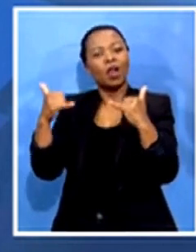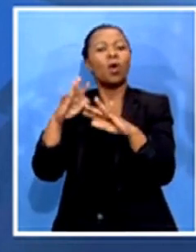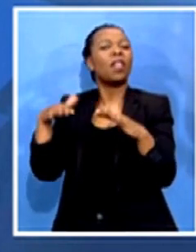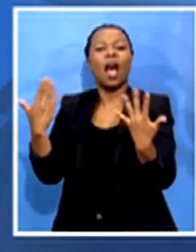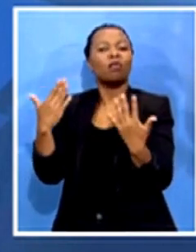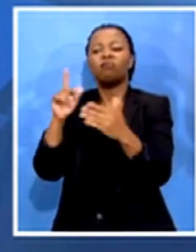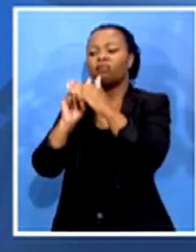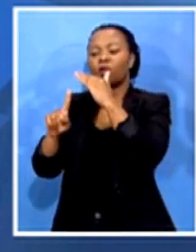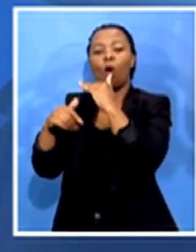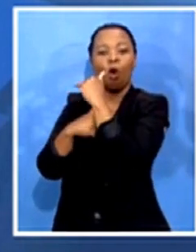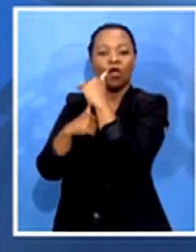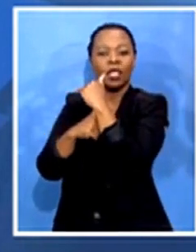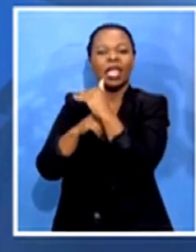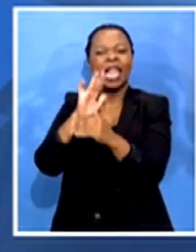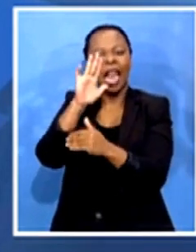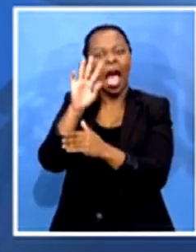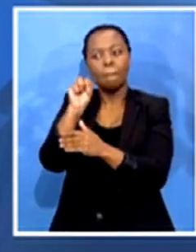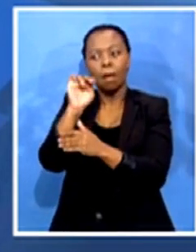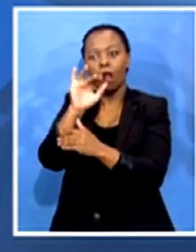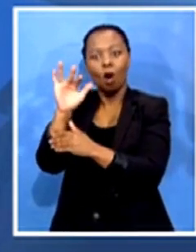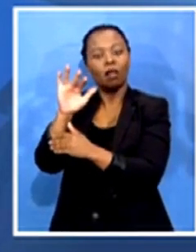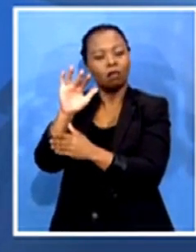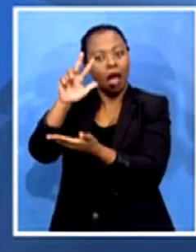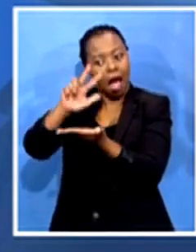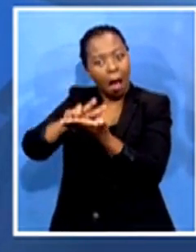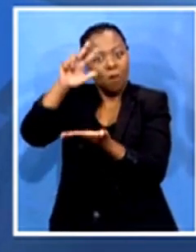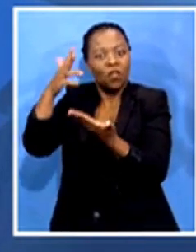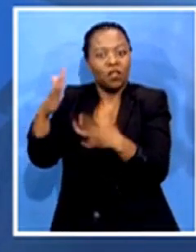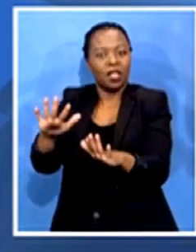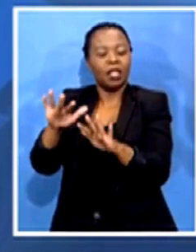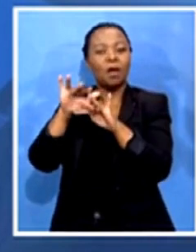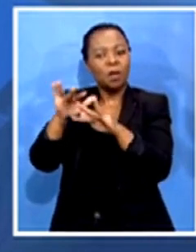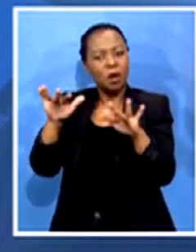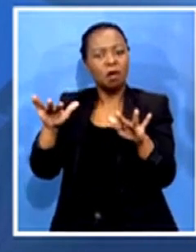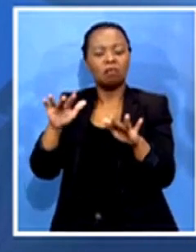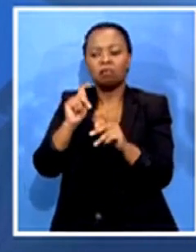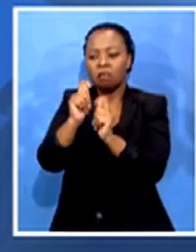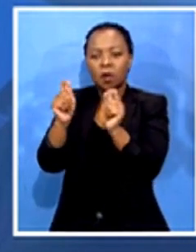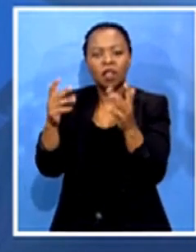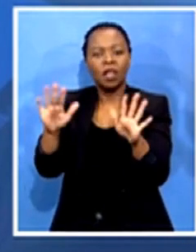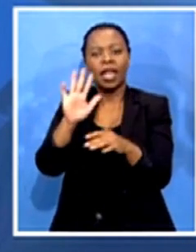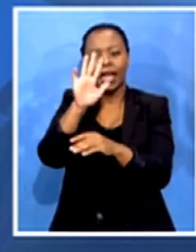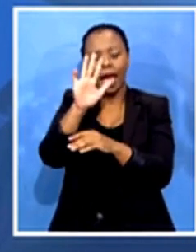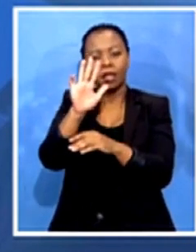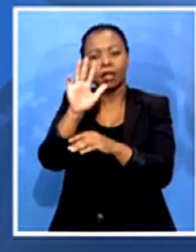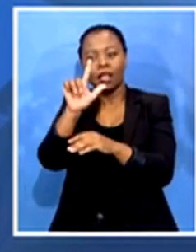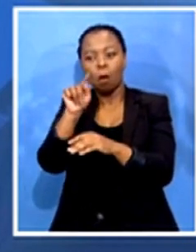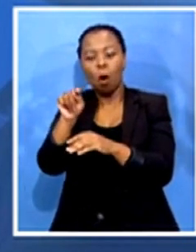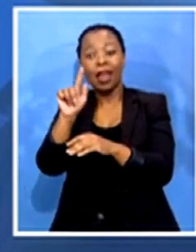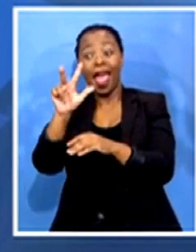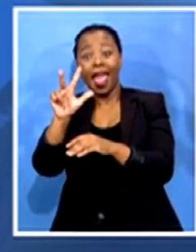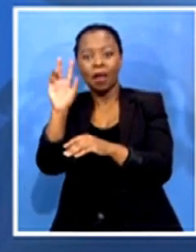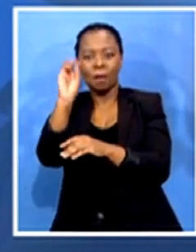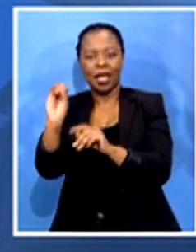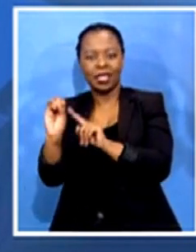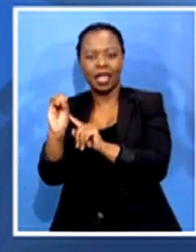were approved, and people paid. We've paid 97.8% of the people over the period,